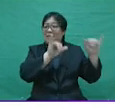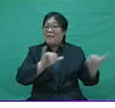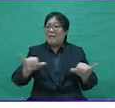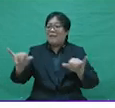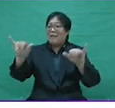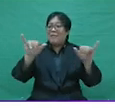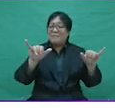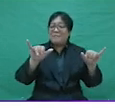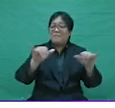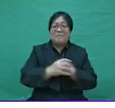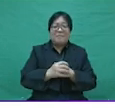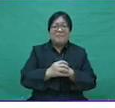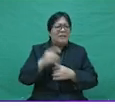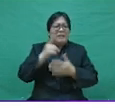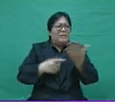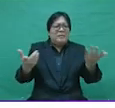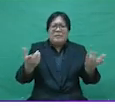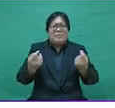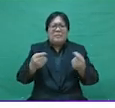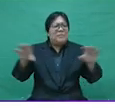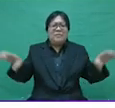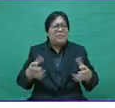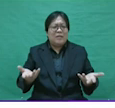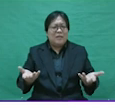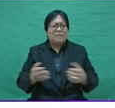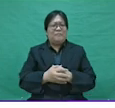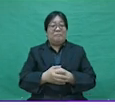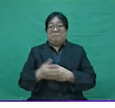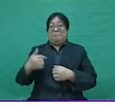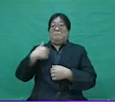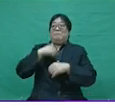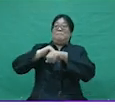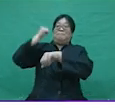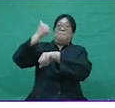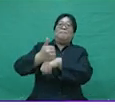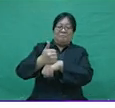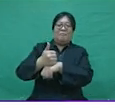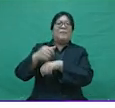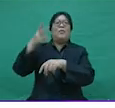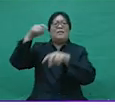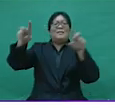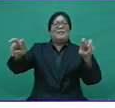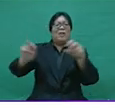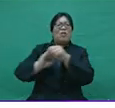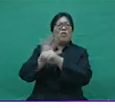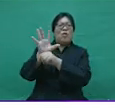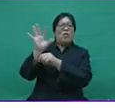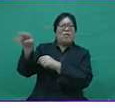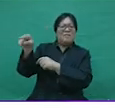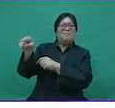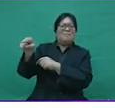problems? And what we have done in that time is we established the ISSA coronavirus